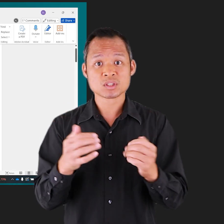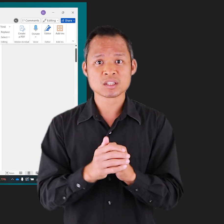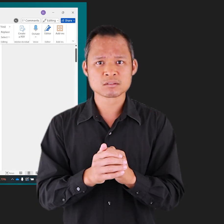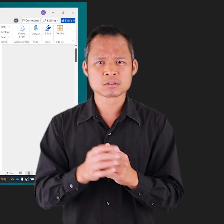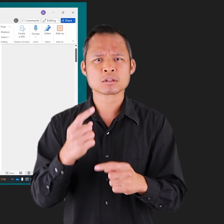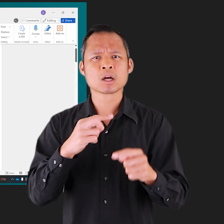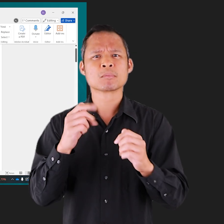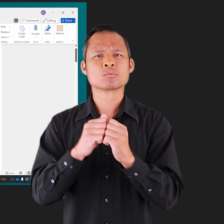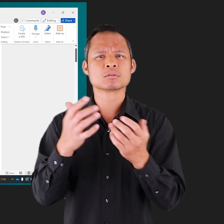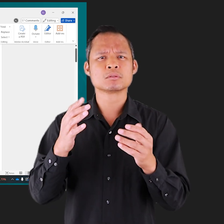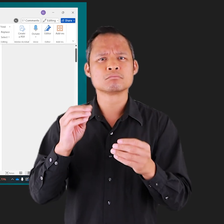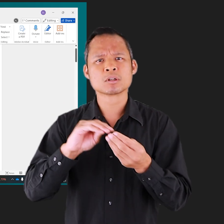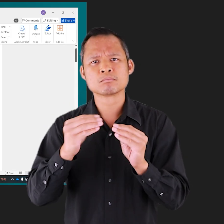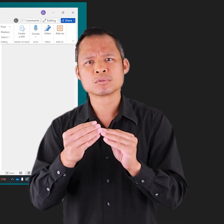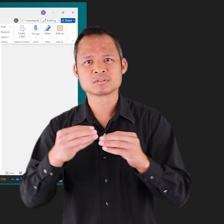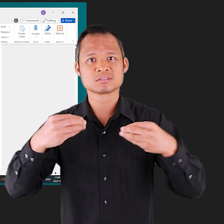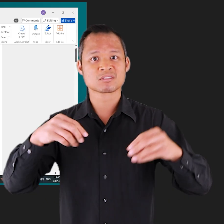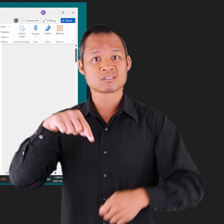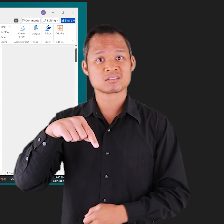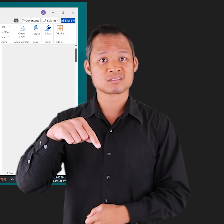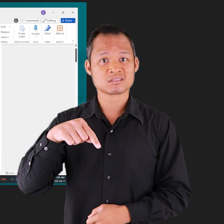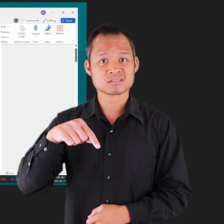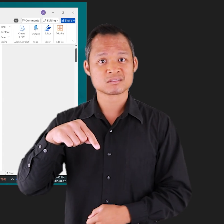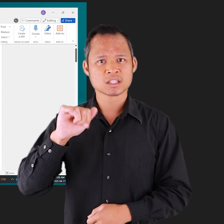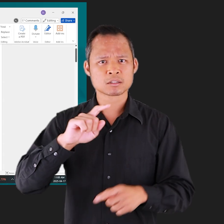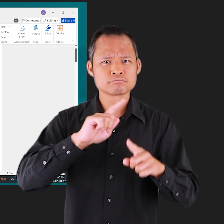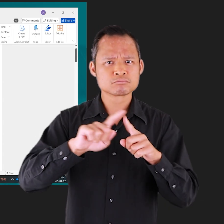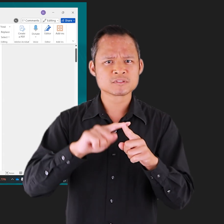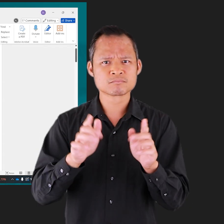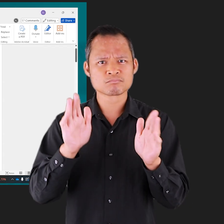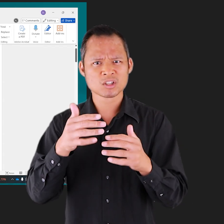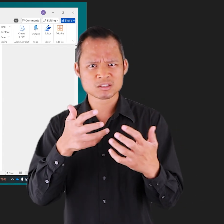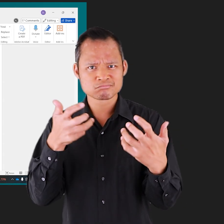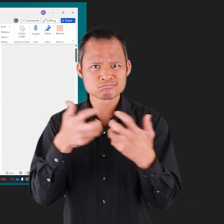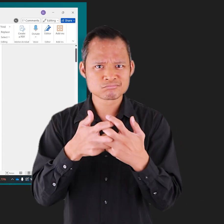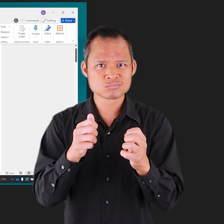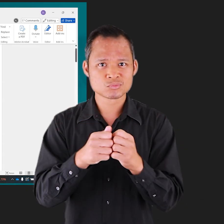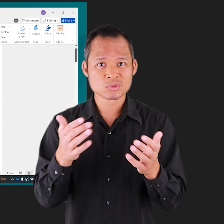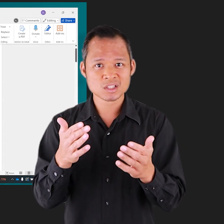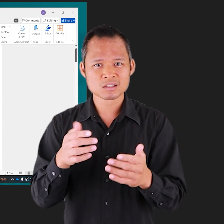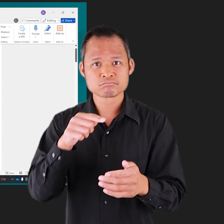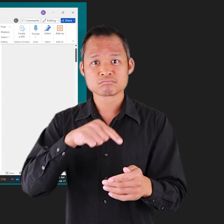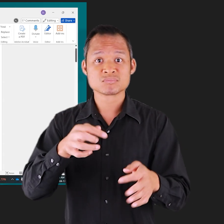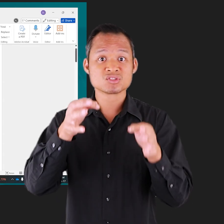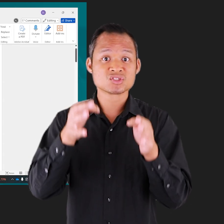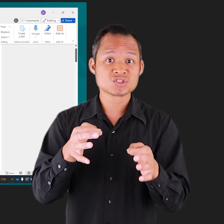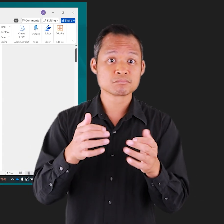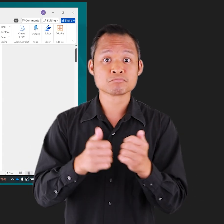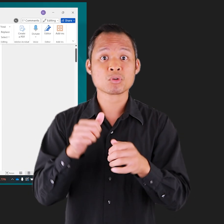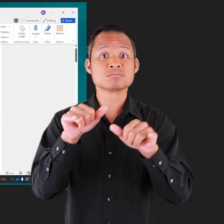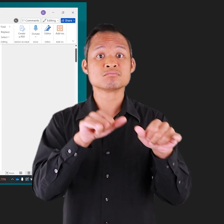gym. The next area to focus on is coming up with your general units of sale. They may be offering different packages